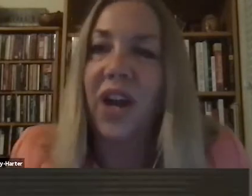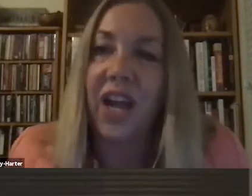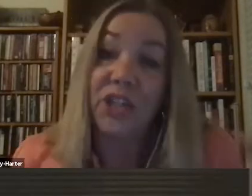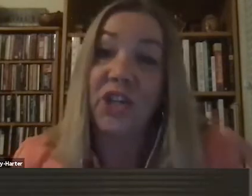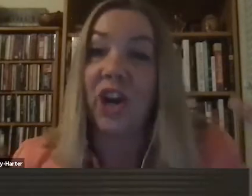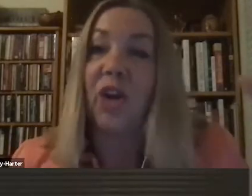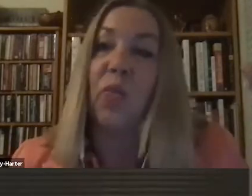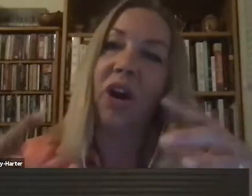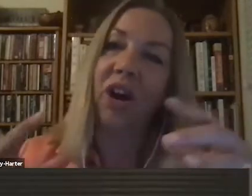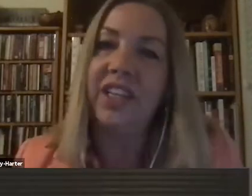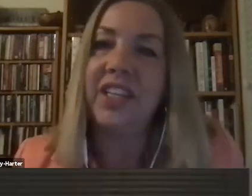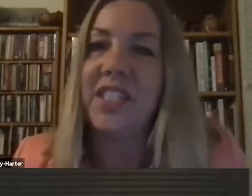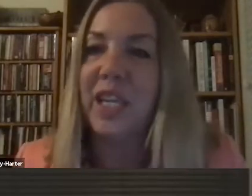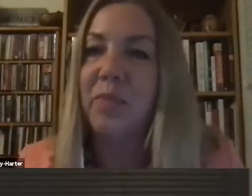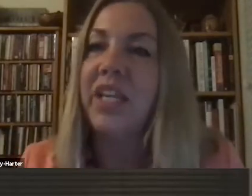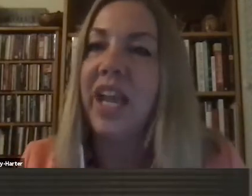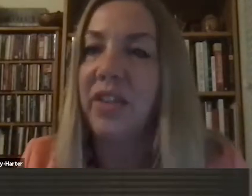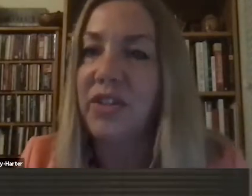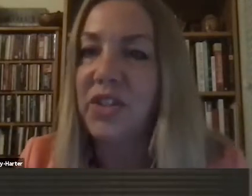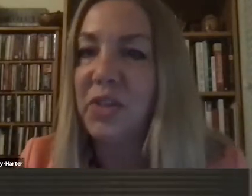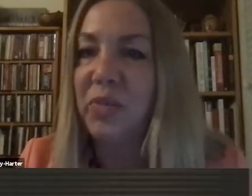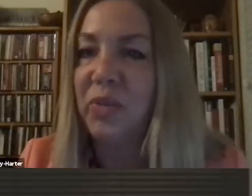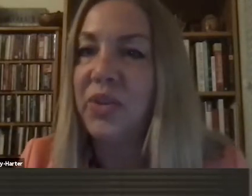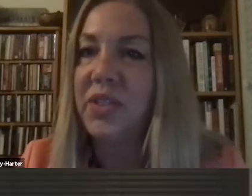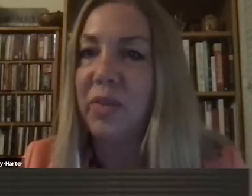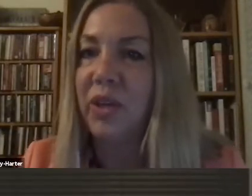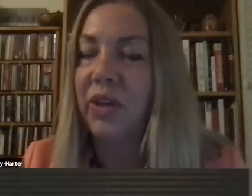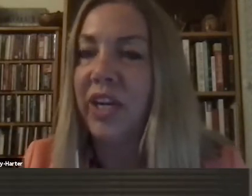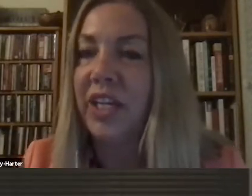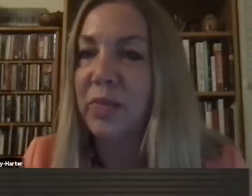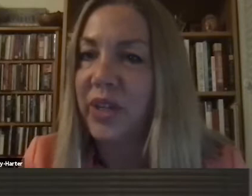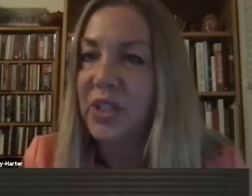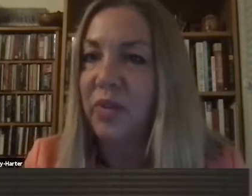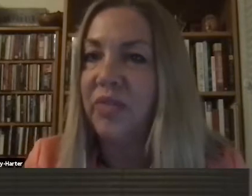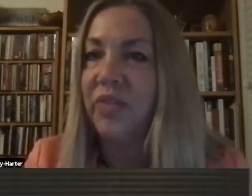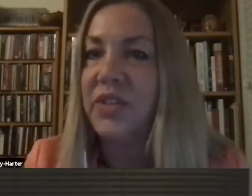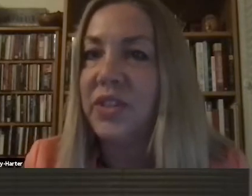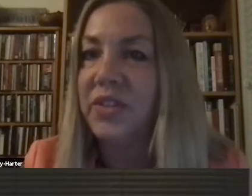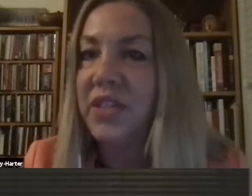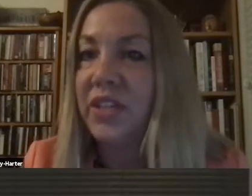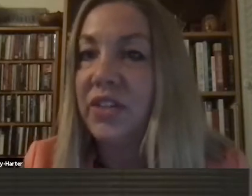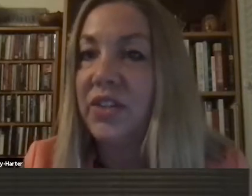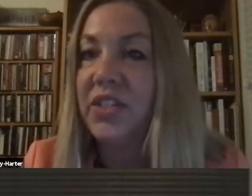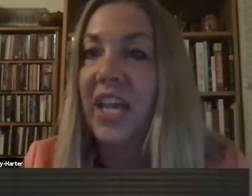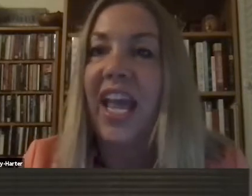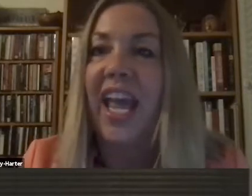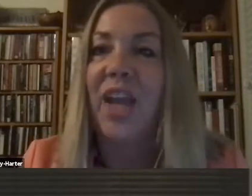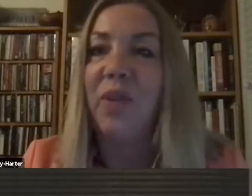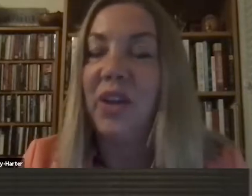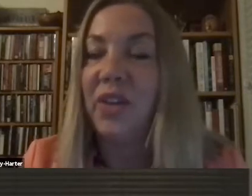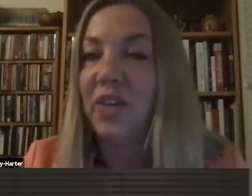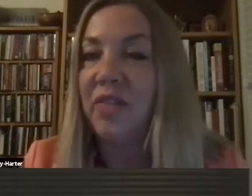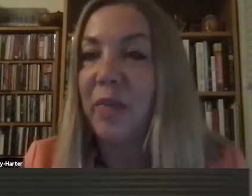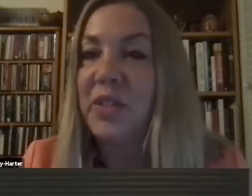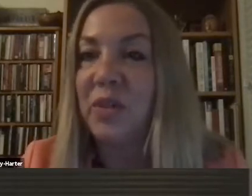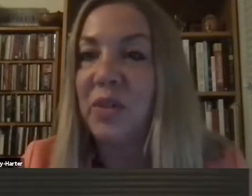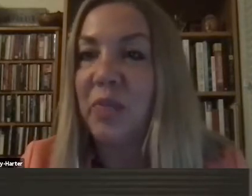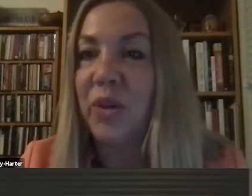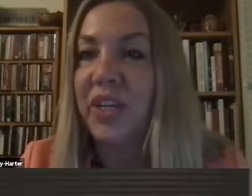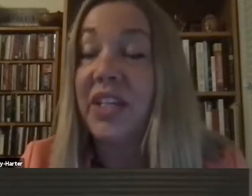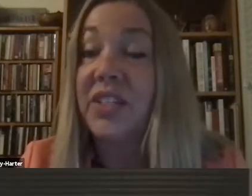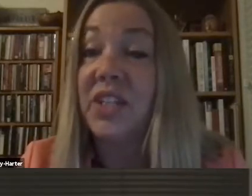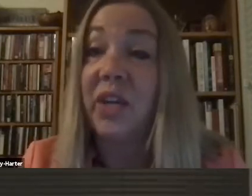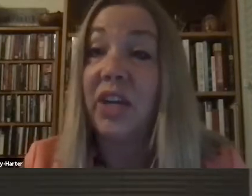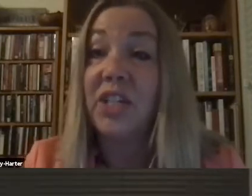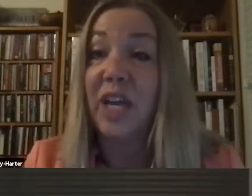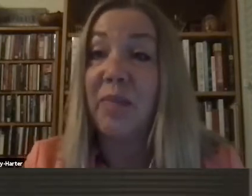we're HR, we're all in this team together to support the summer learning experience, both for the students and adults. And we know that our families are really important